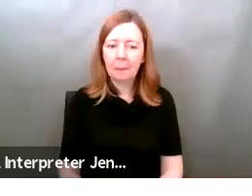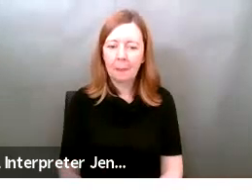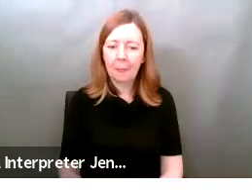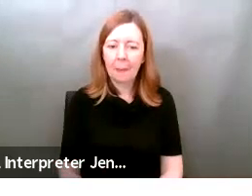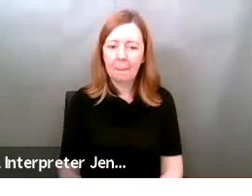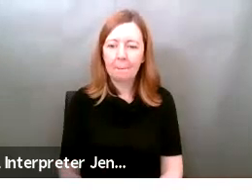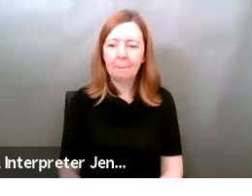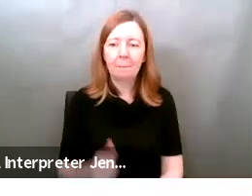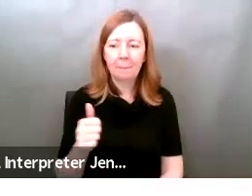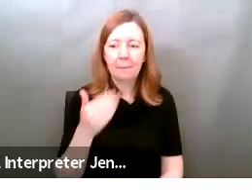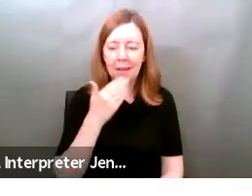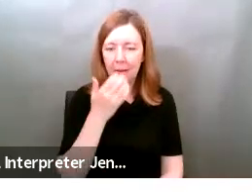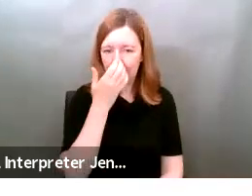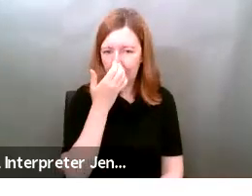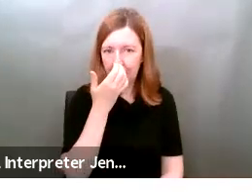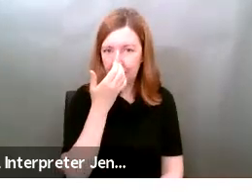Great, thank you.